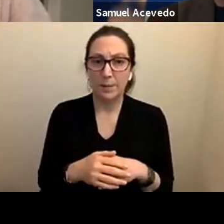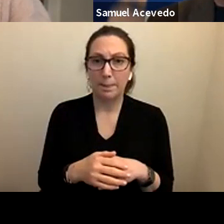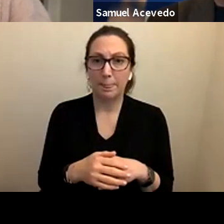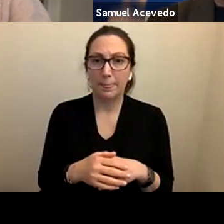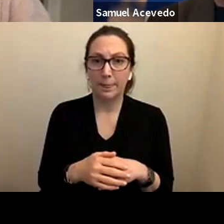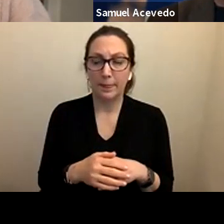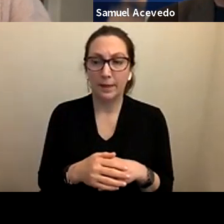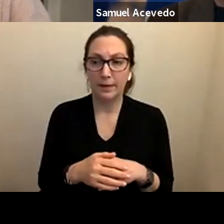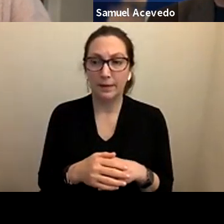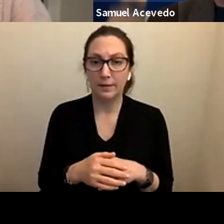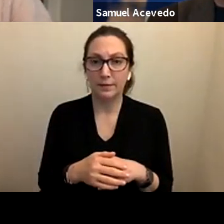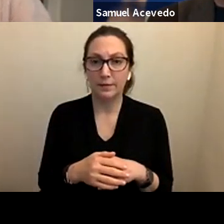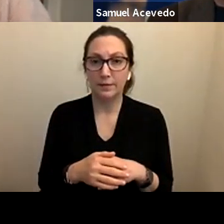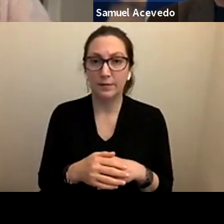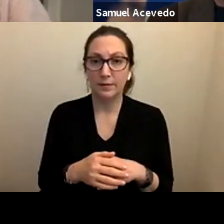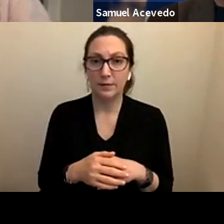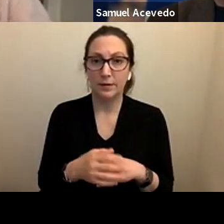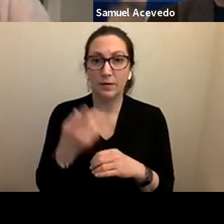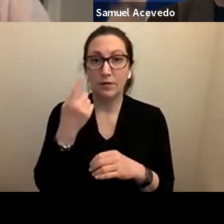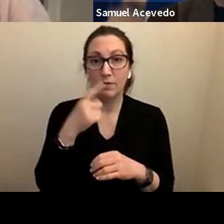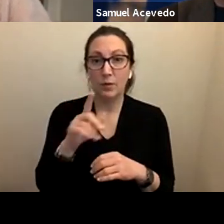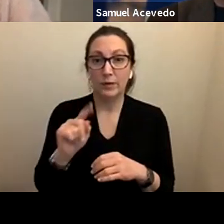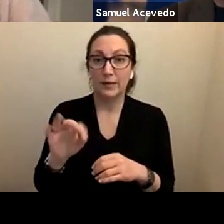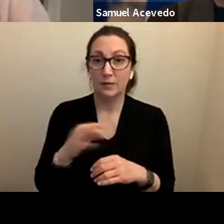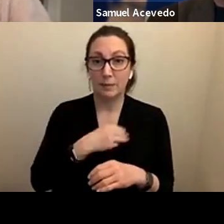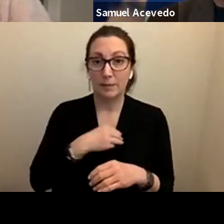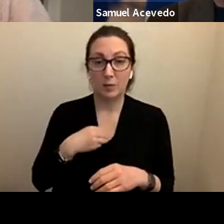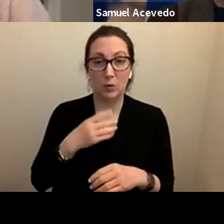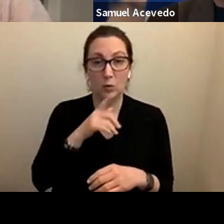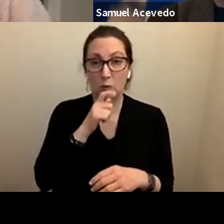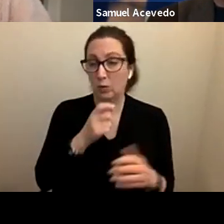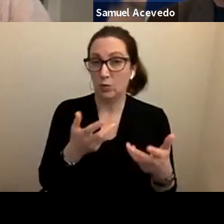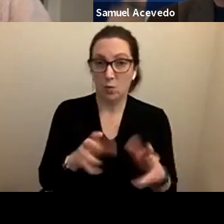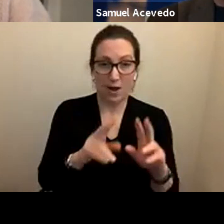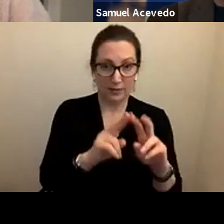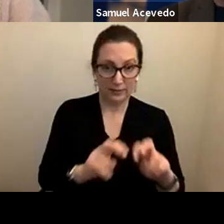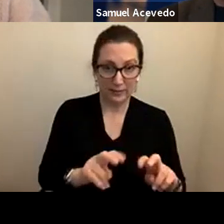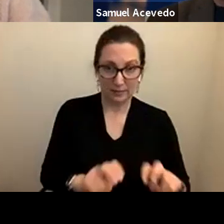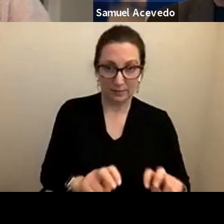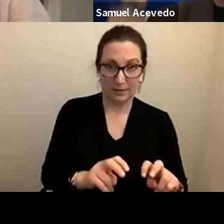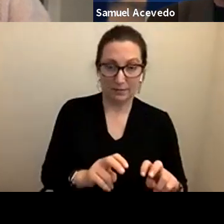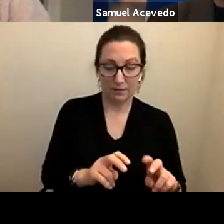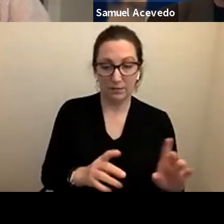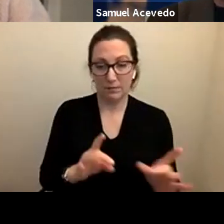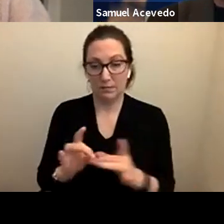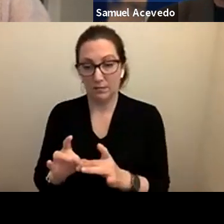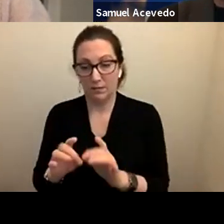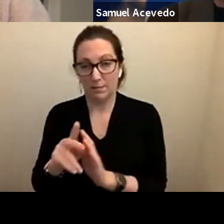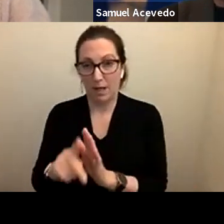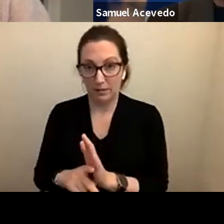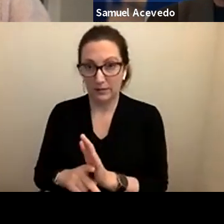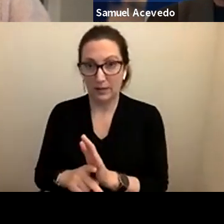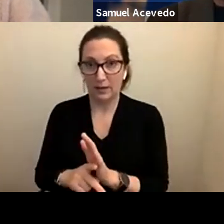for members who may not recommend an assessment as a component of the policy, is